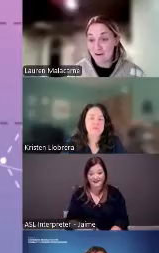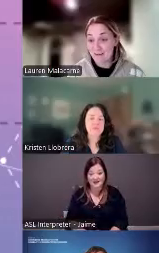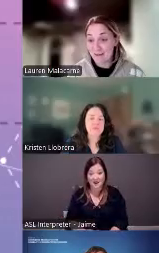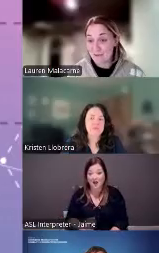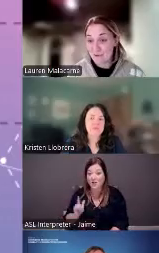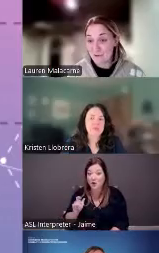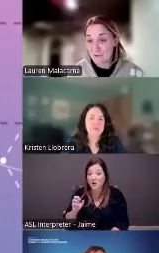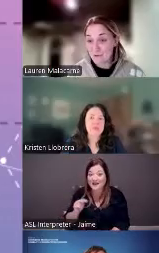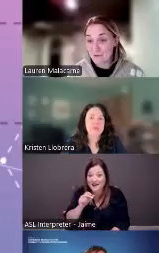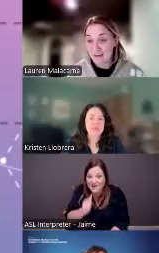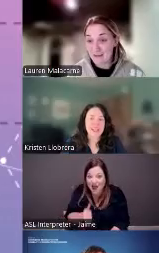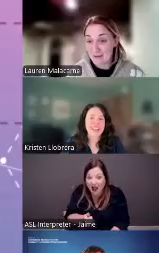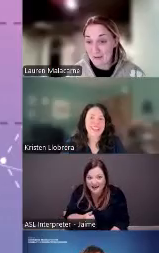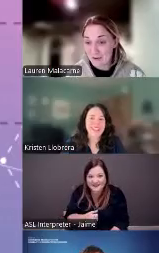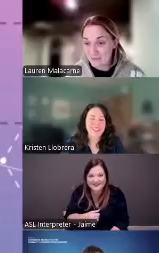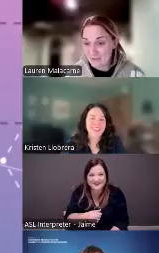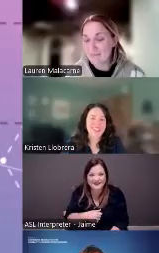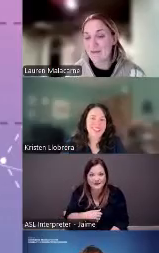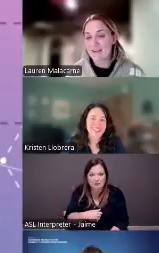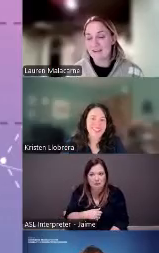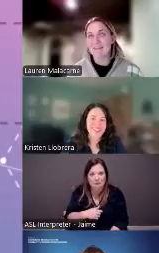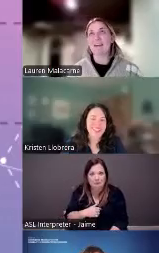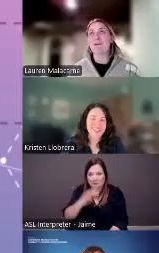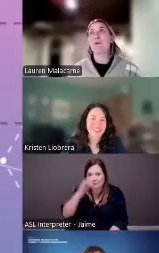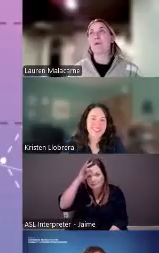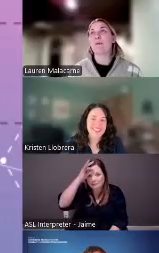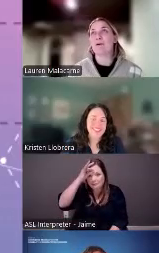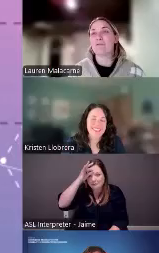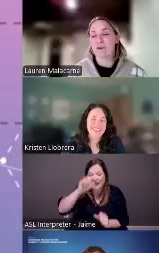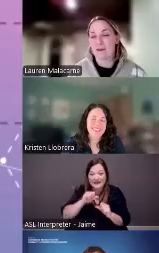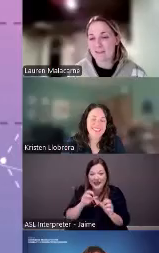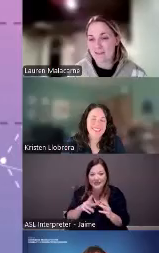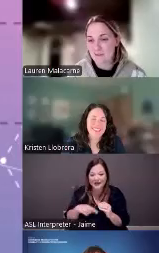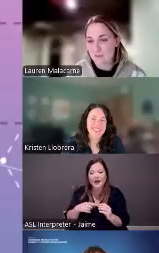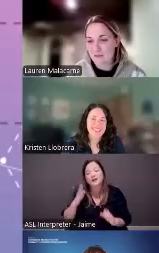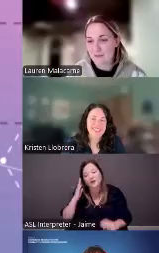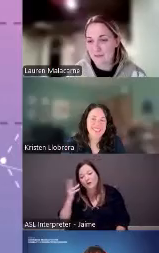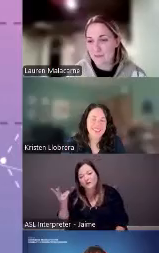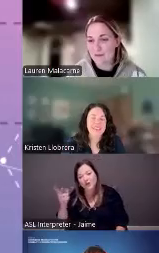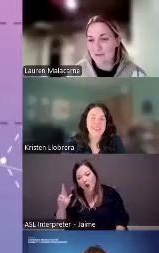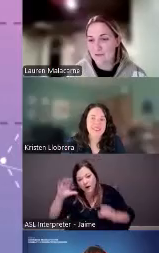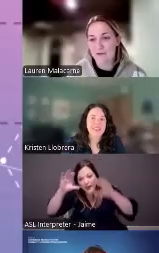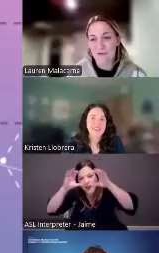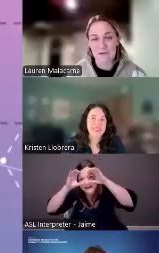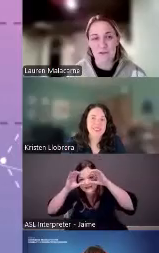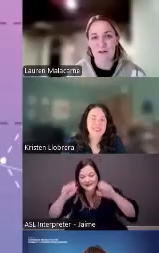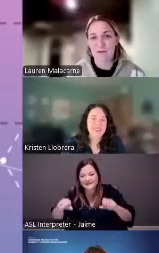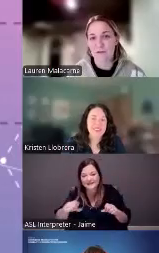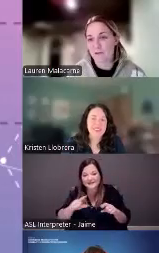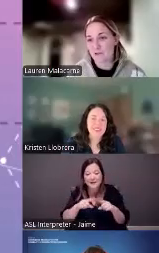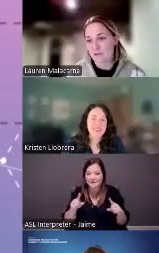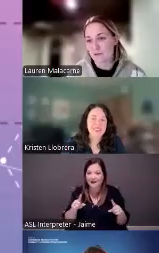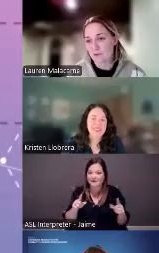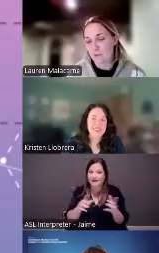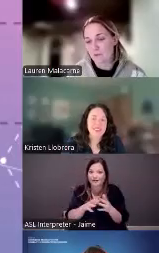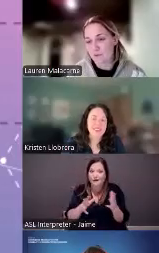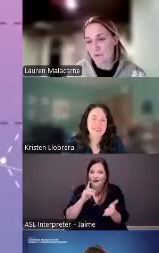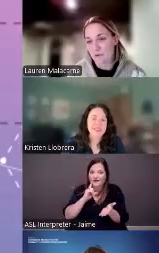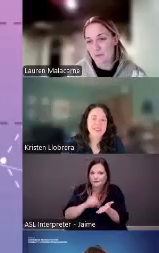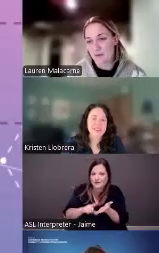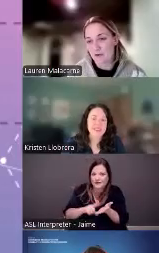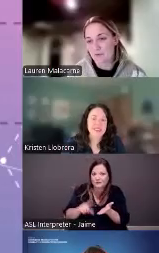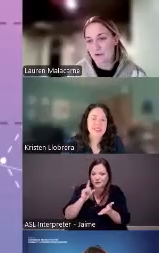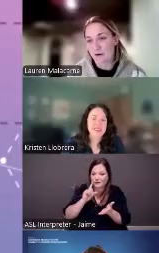I have not, and I don't know anything about. I mean, I know about VR headsets, but that's a really interesting. I know there's a lot of research in the realm of